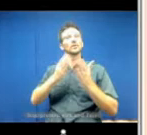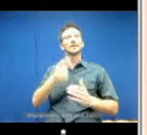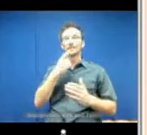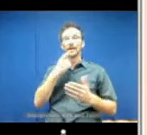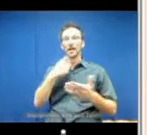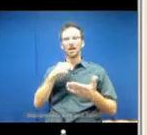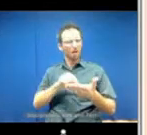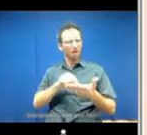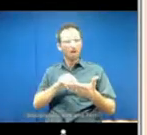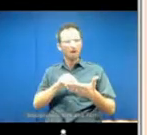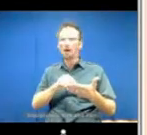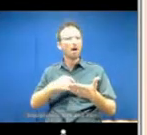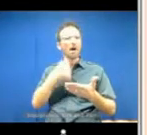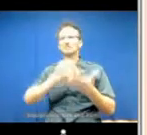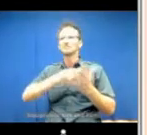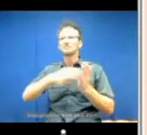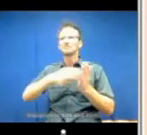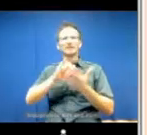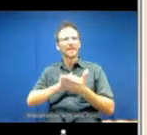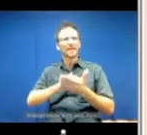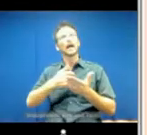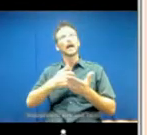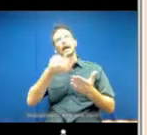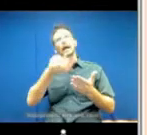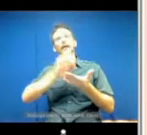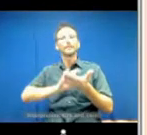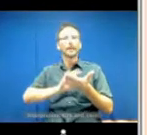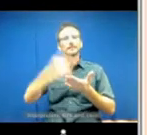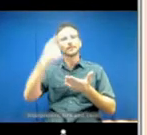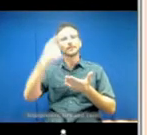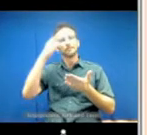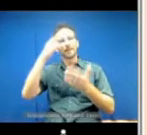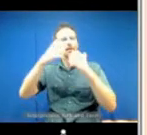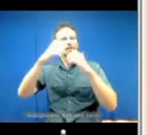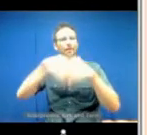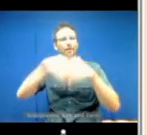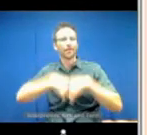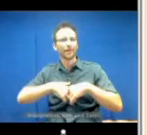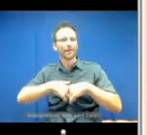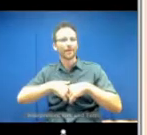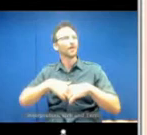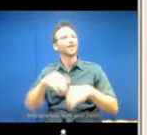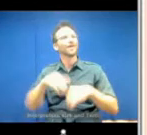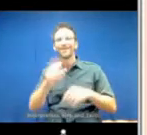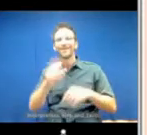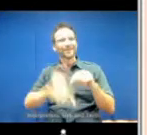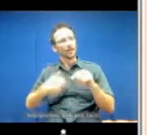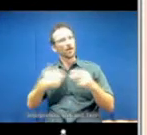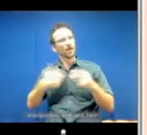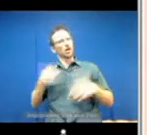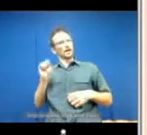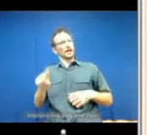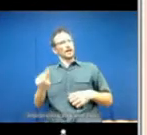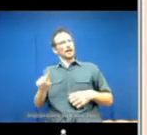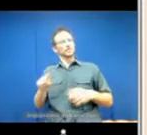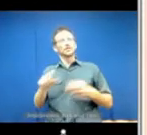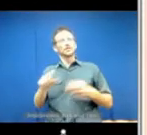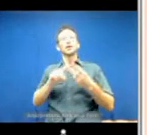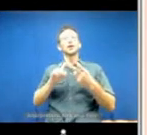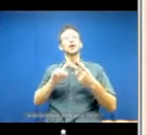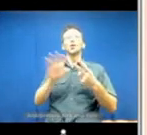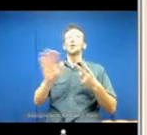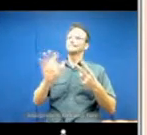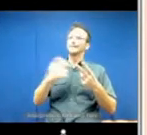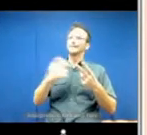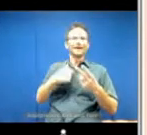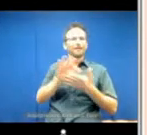because I was on medication, or I didn't really understand that question, so I just answered it the best I could. So those